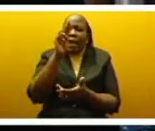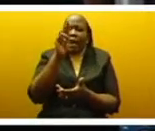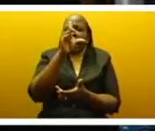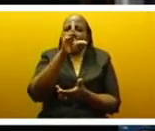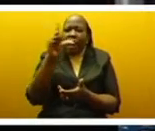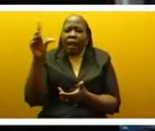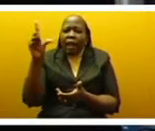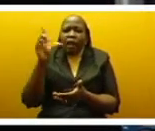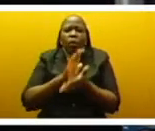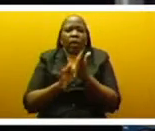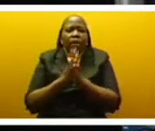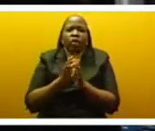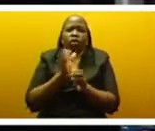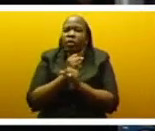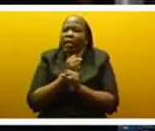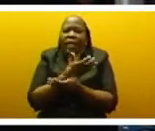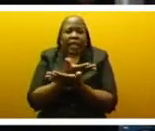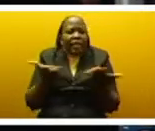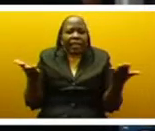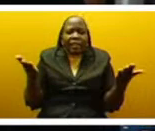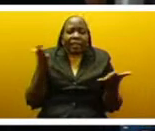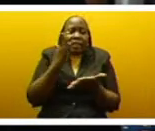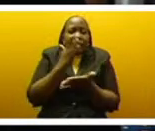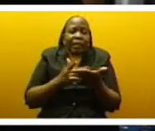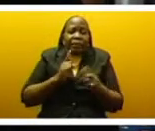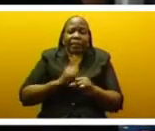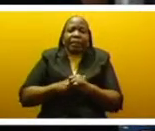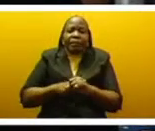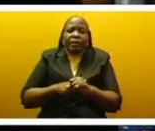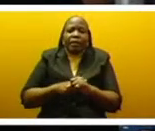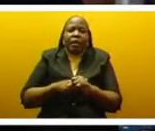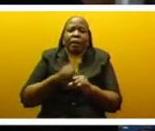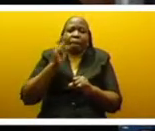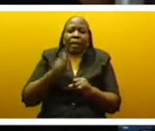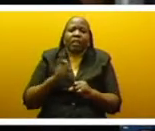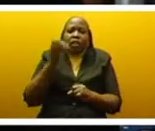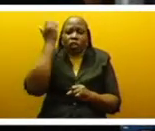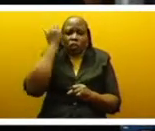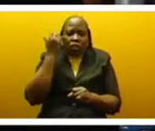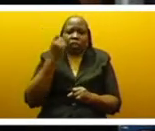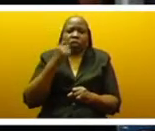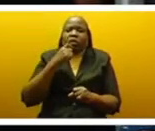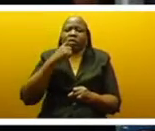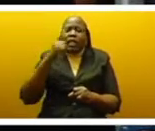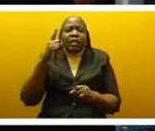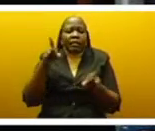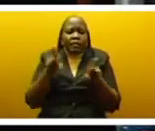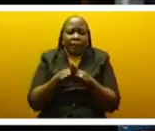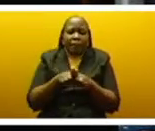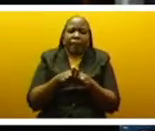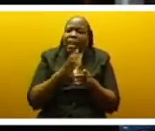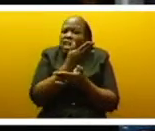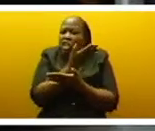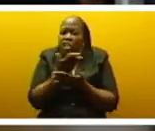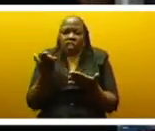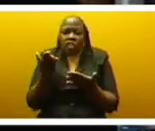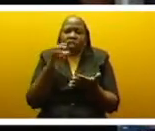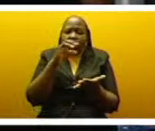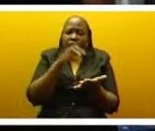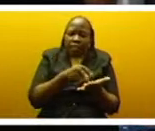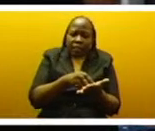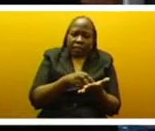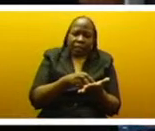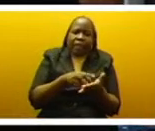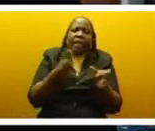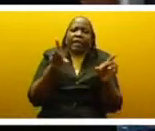more ado, though it is sometimes convenient to have a court declare it to be so. And every proceeding which is founded on it is